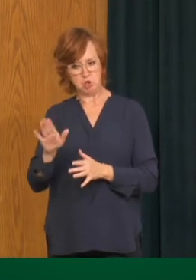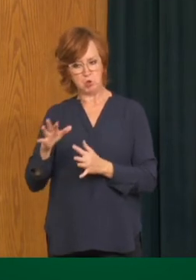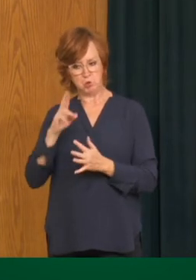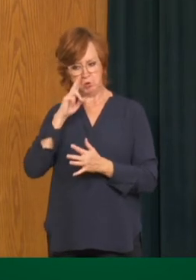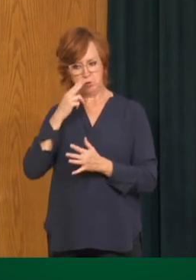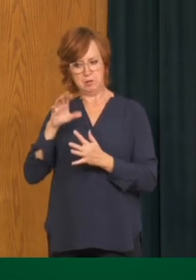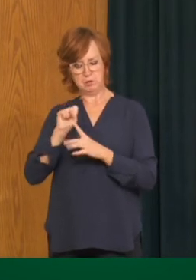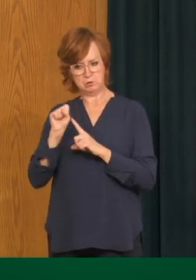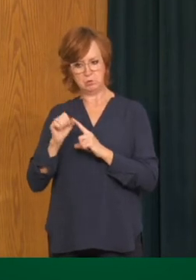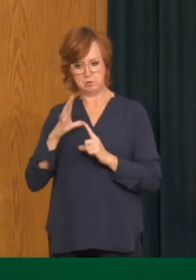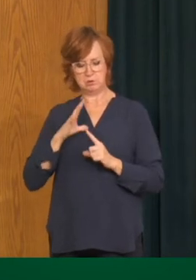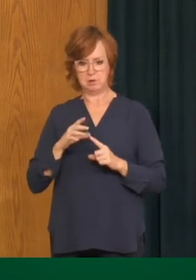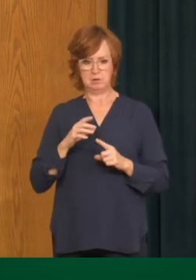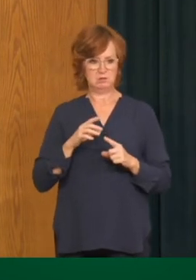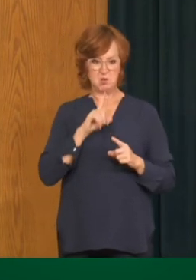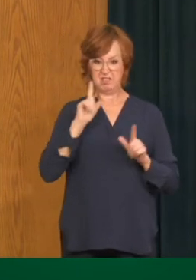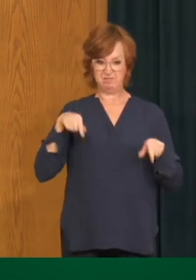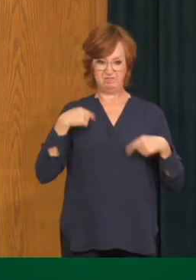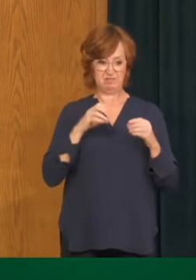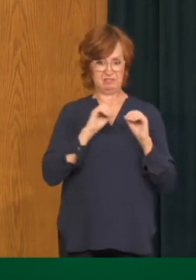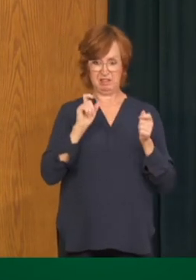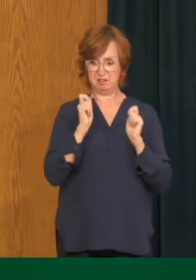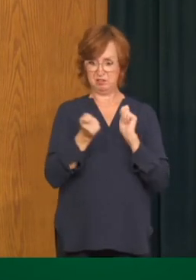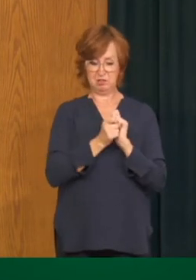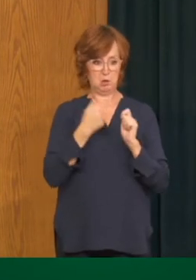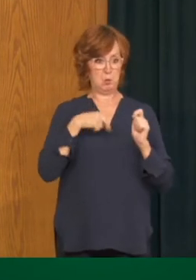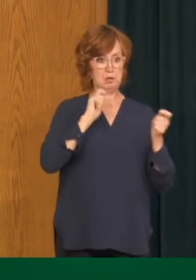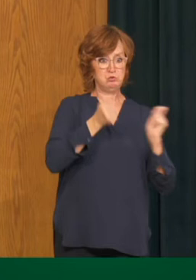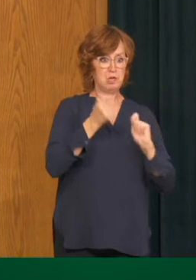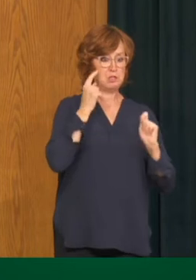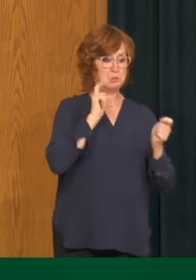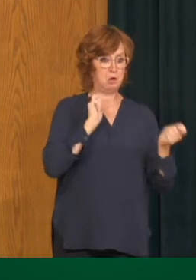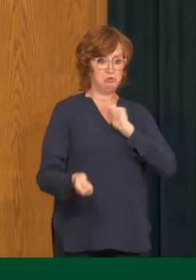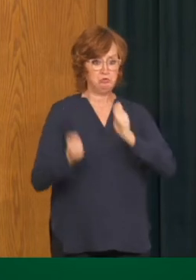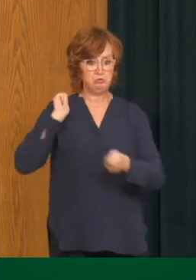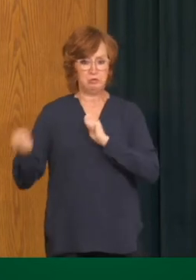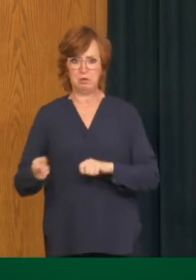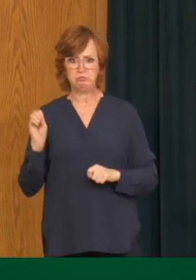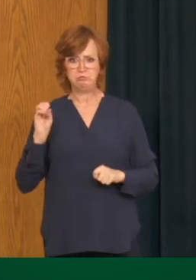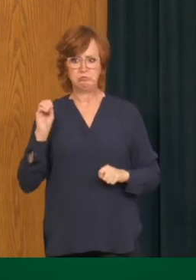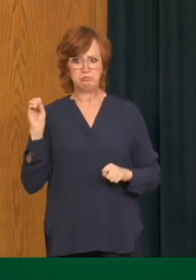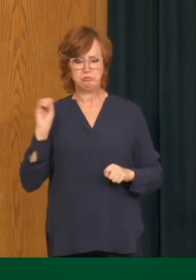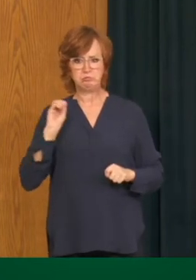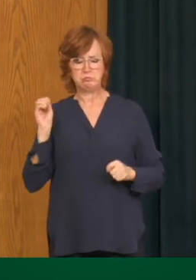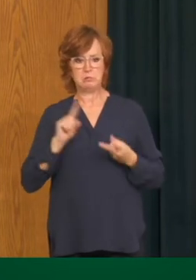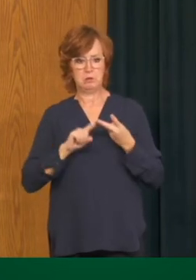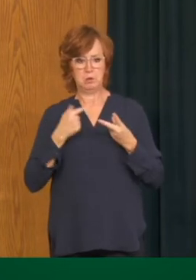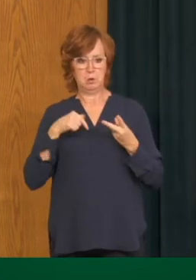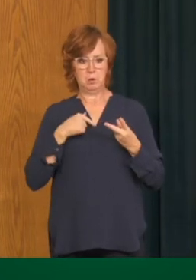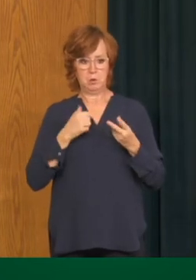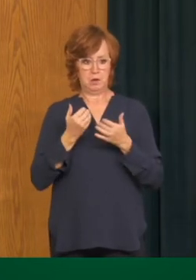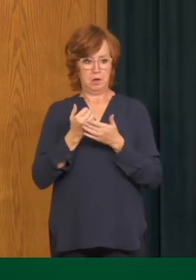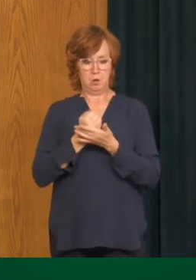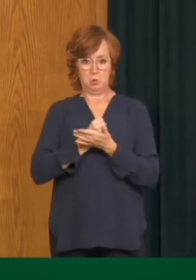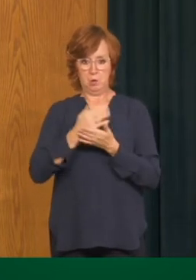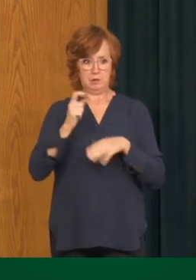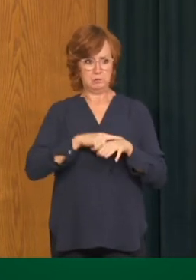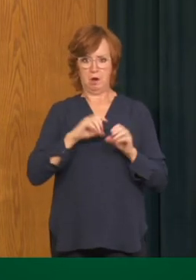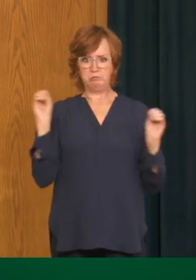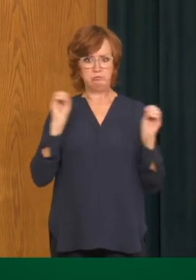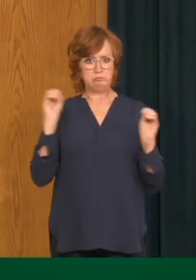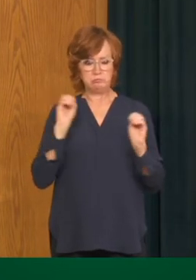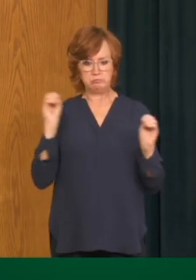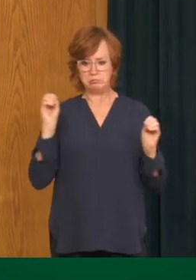No time has been lost. The work has been occurring throughout the summer, but it should surprise no